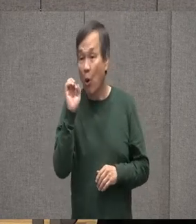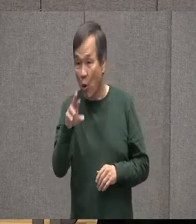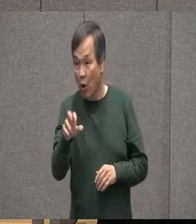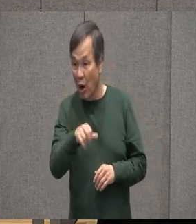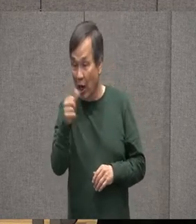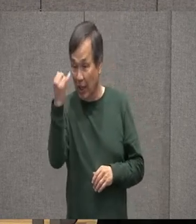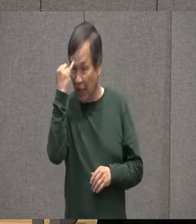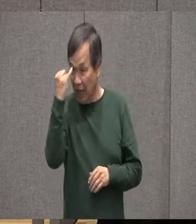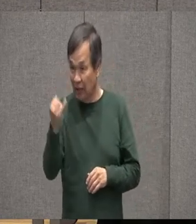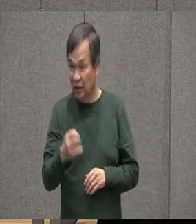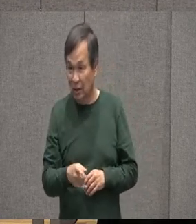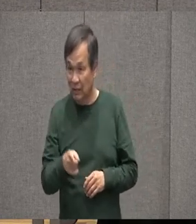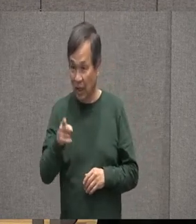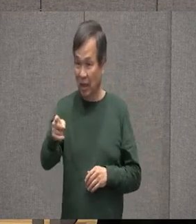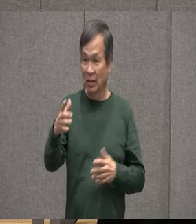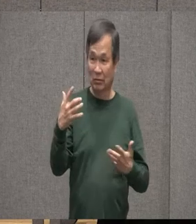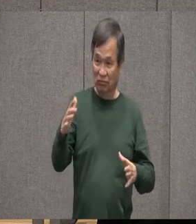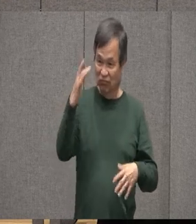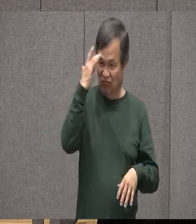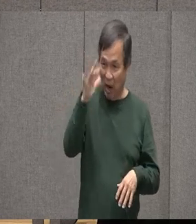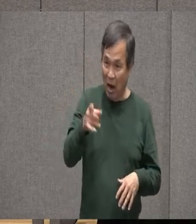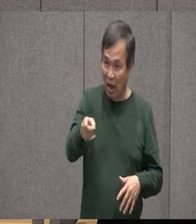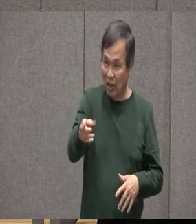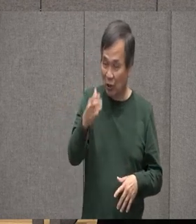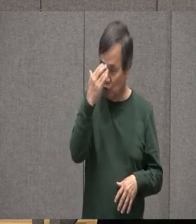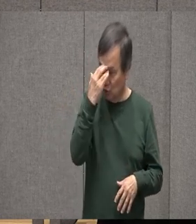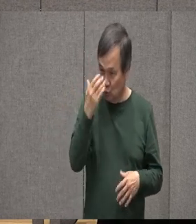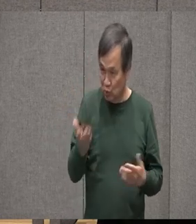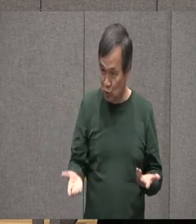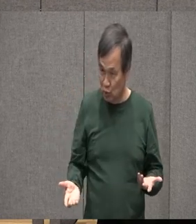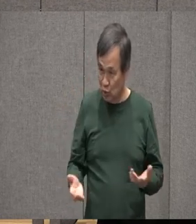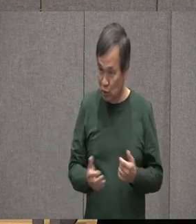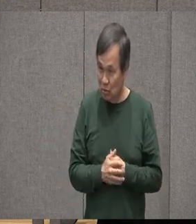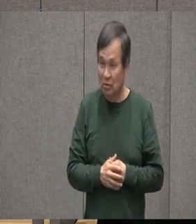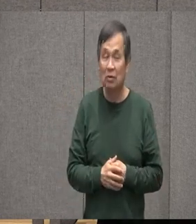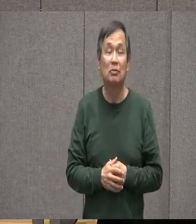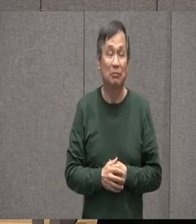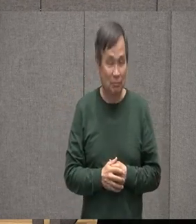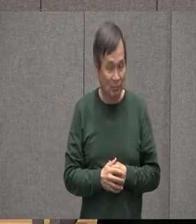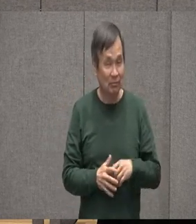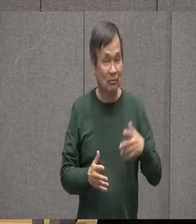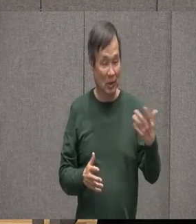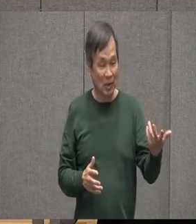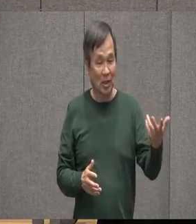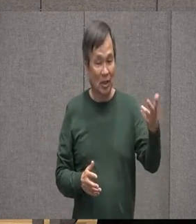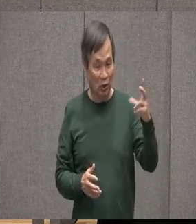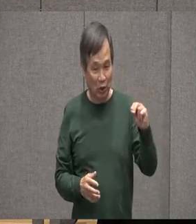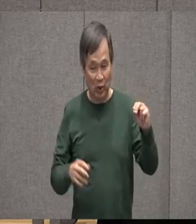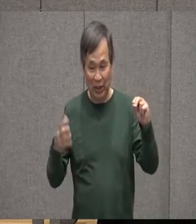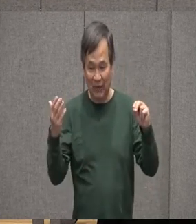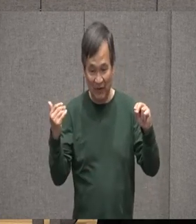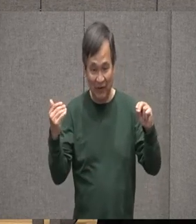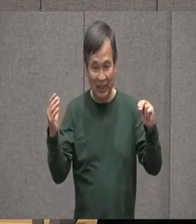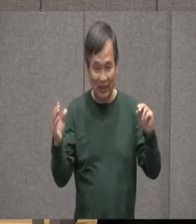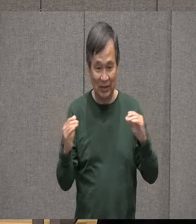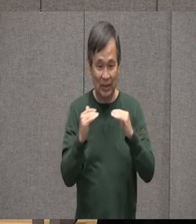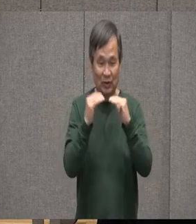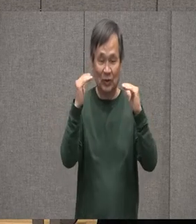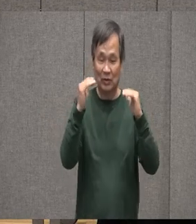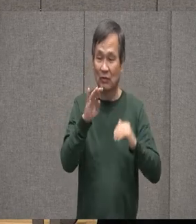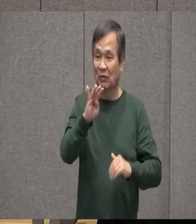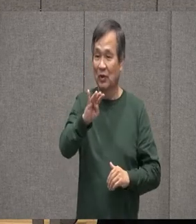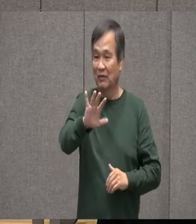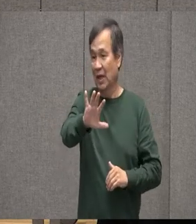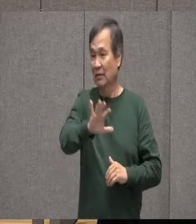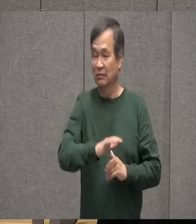might have just known it again. Or you might have known 30 and 15 more will get us to 45,